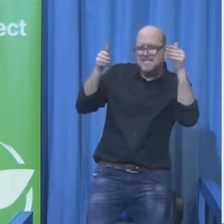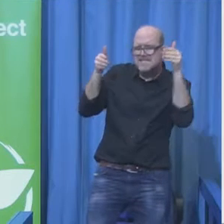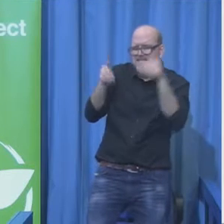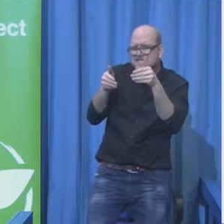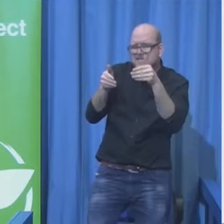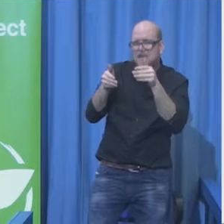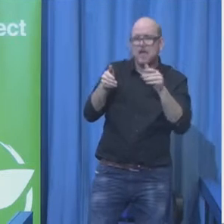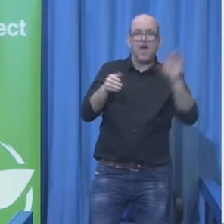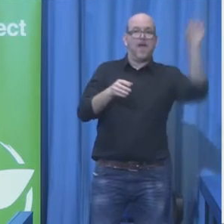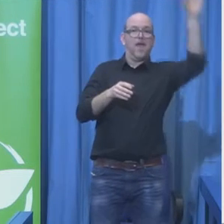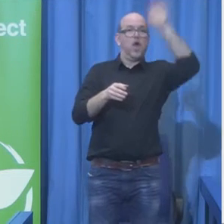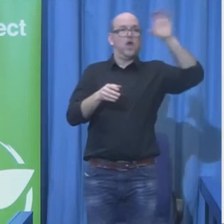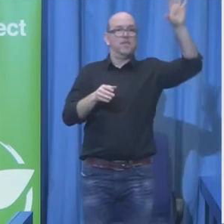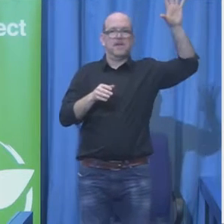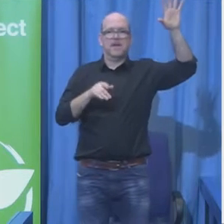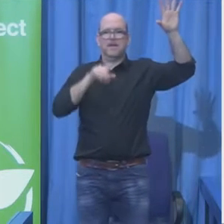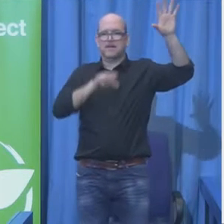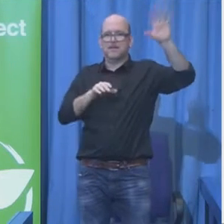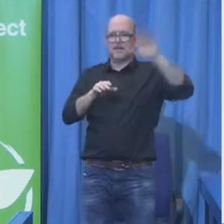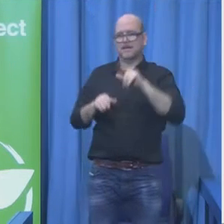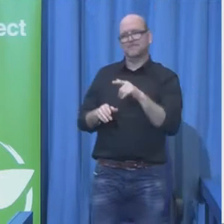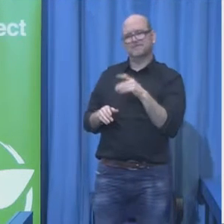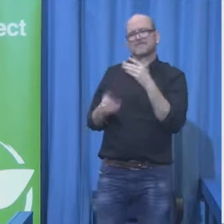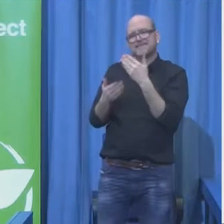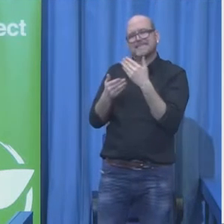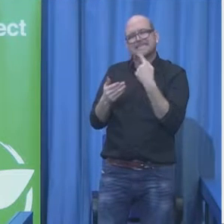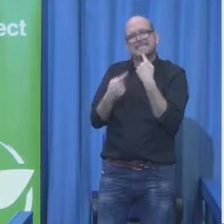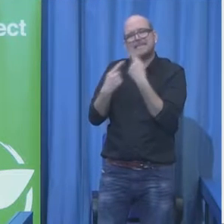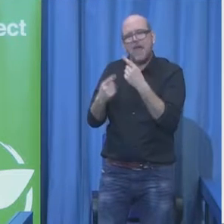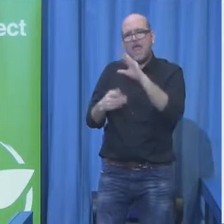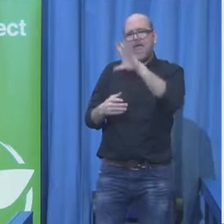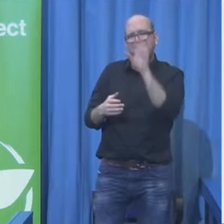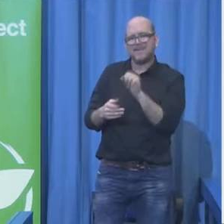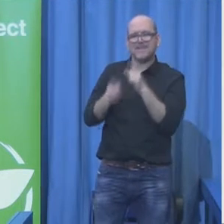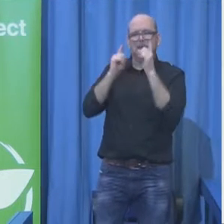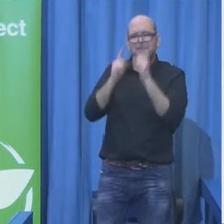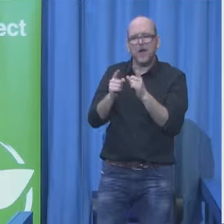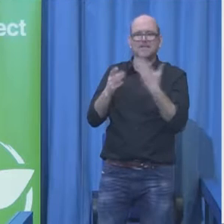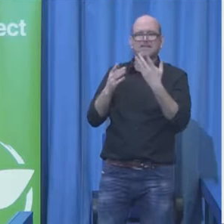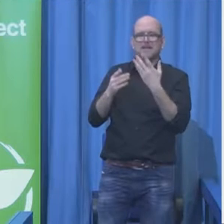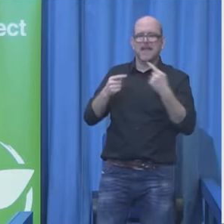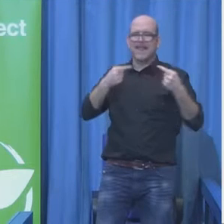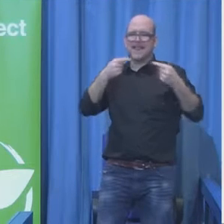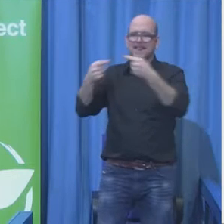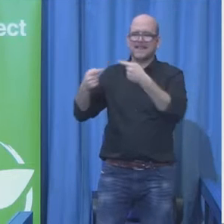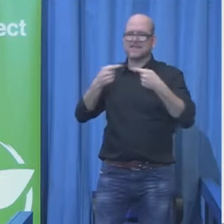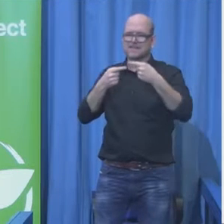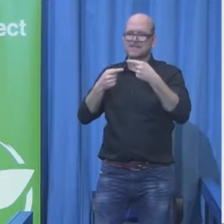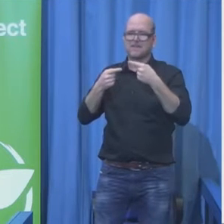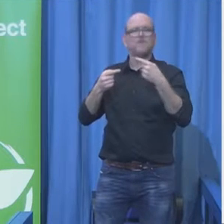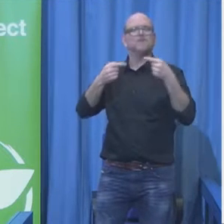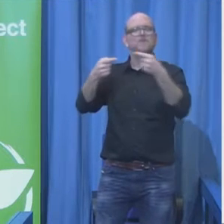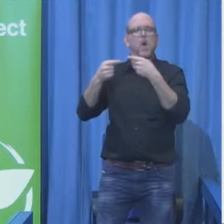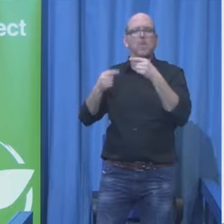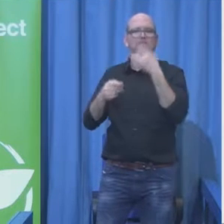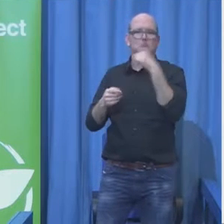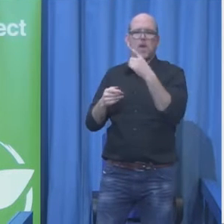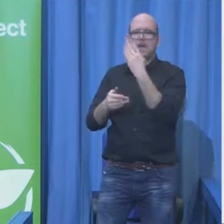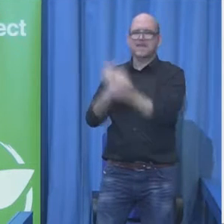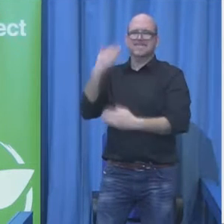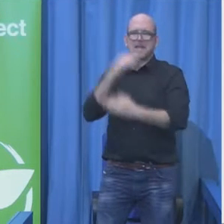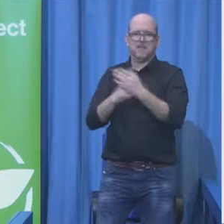town. We're putting all our hopes on this one global program that we hope can assist over the next 15